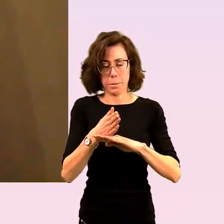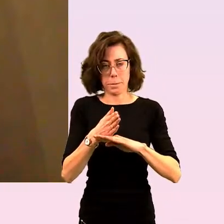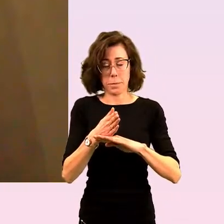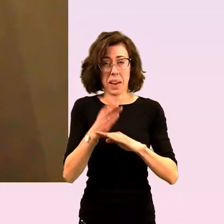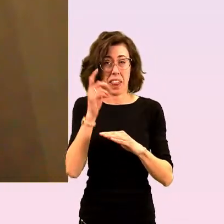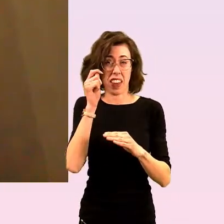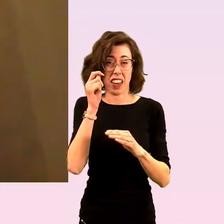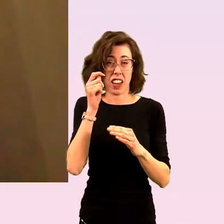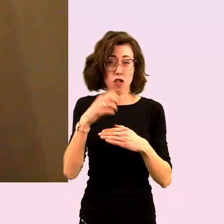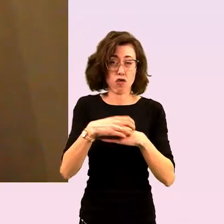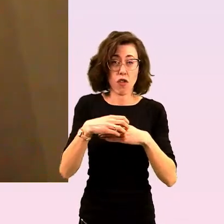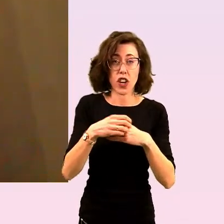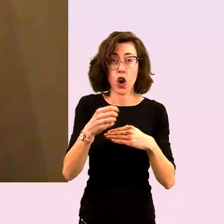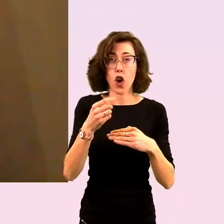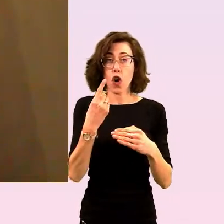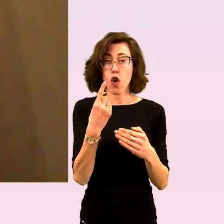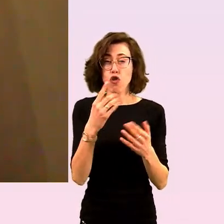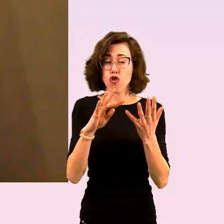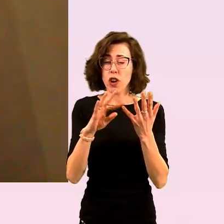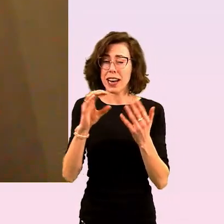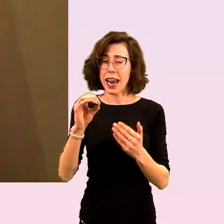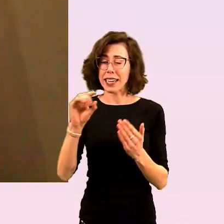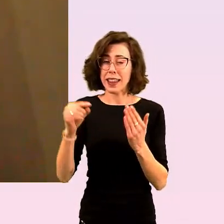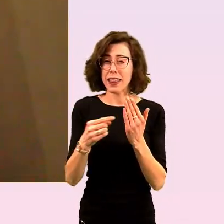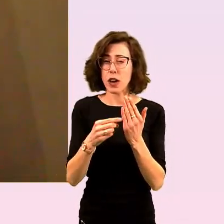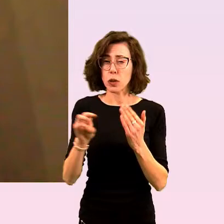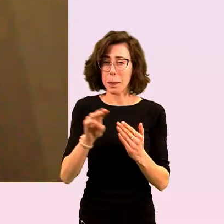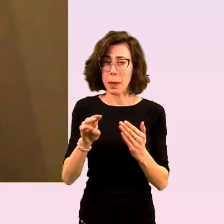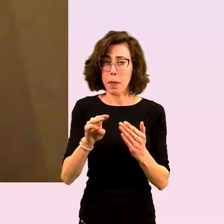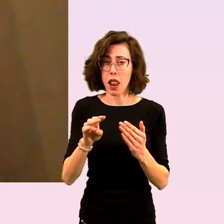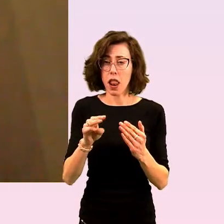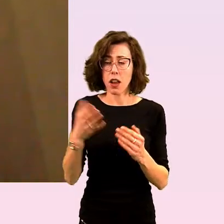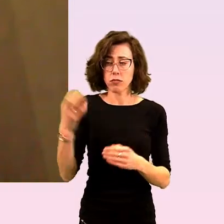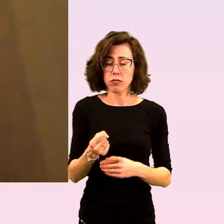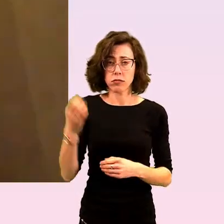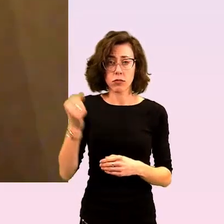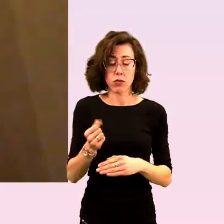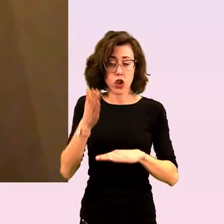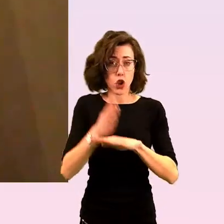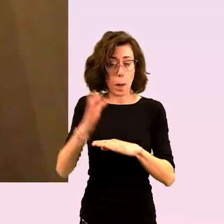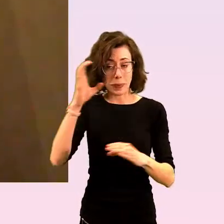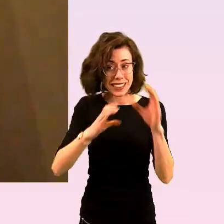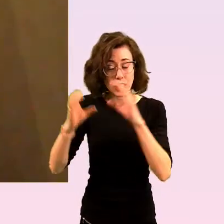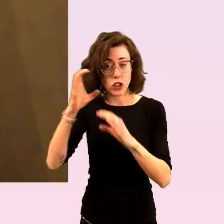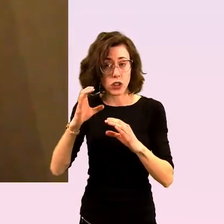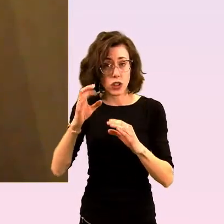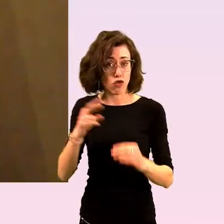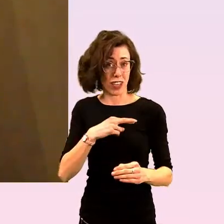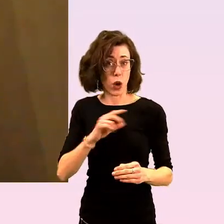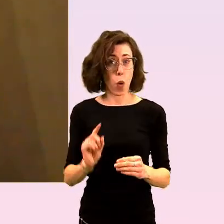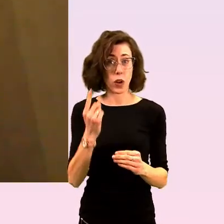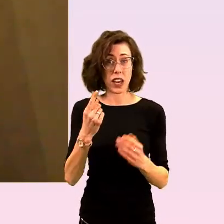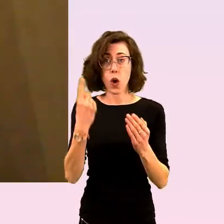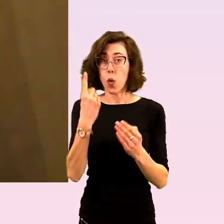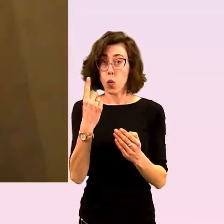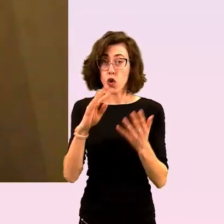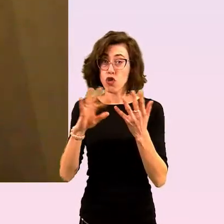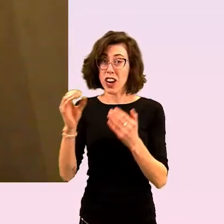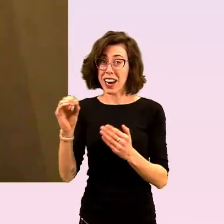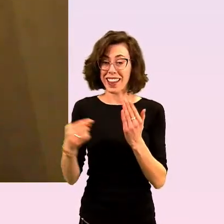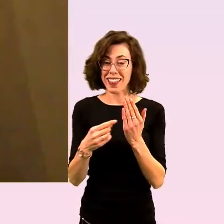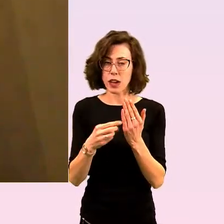think it's about 190,000 people on job seekers, on job seeker payments. So that's only 190,000 people who need to make